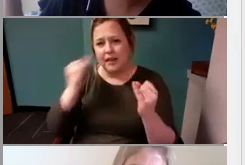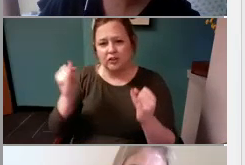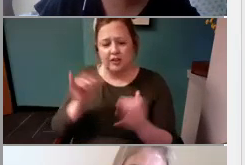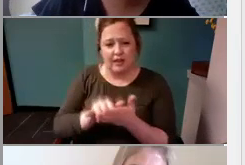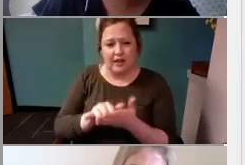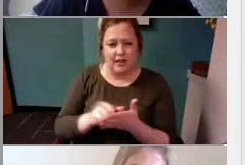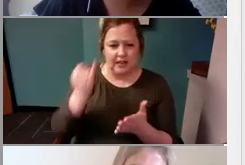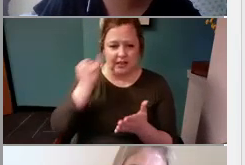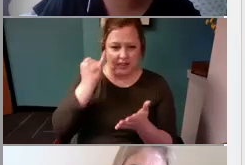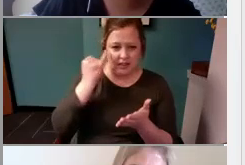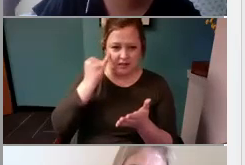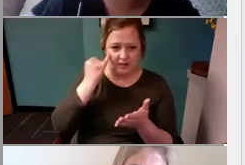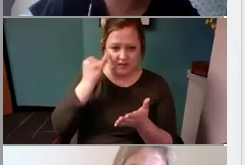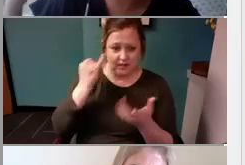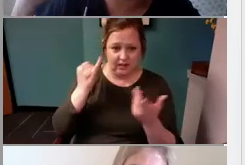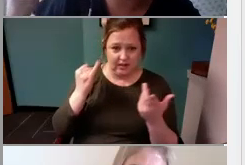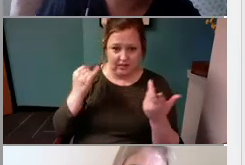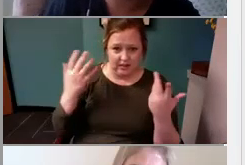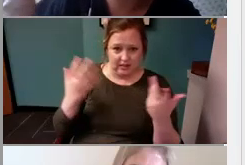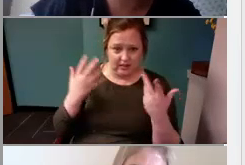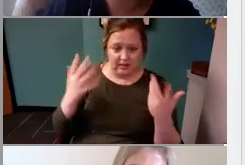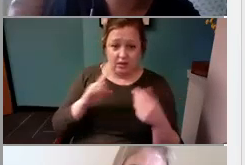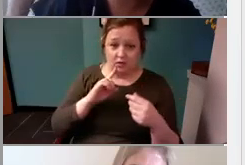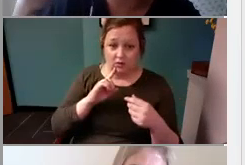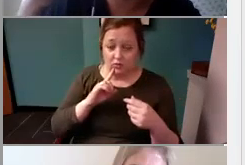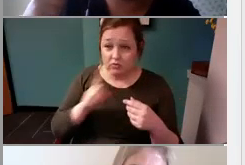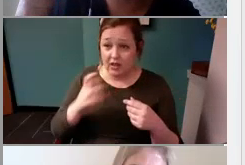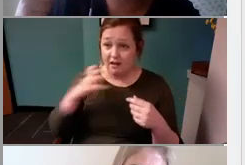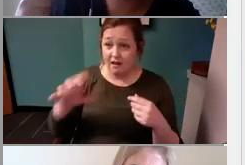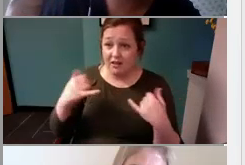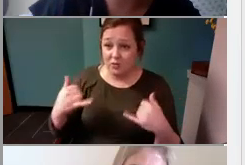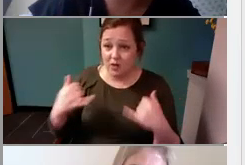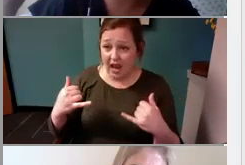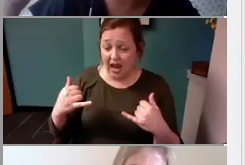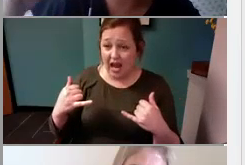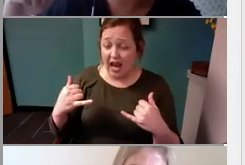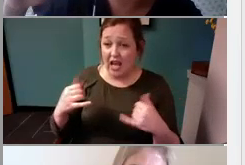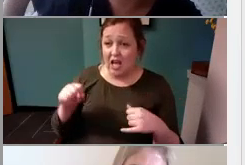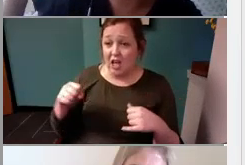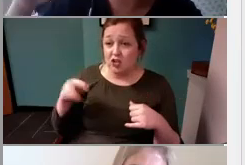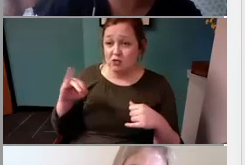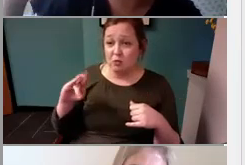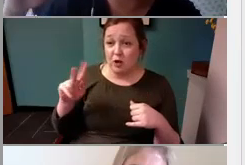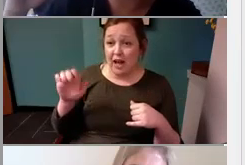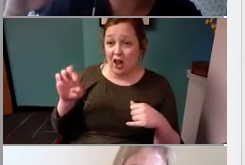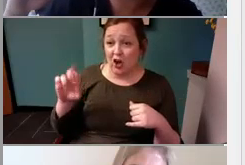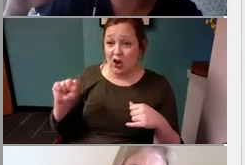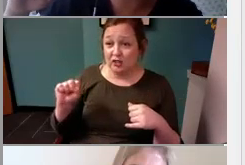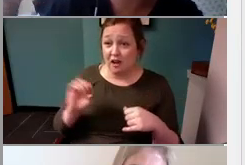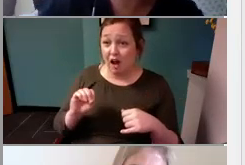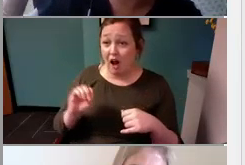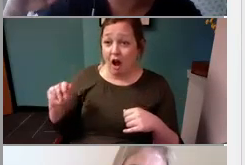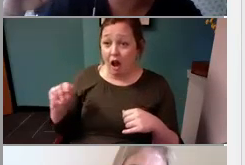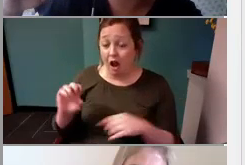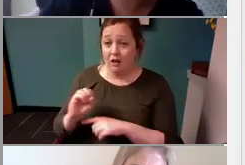if it was really hot today, the sprinklers came on, but it wasn't. That is a causality, but